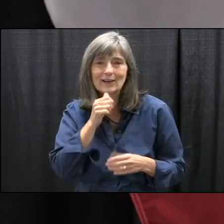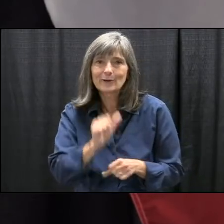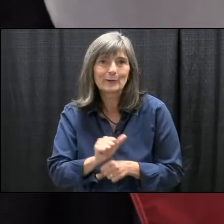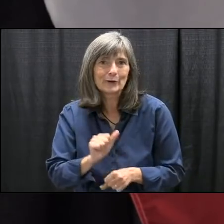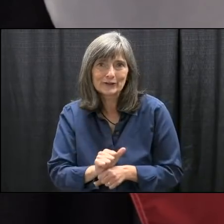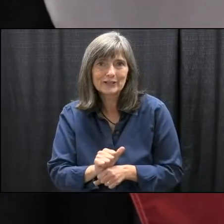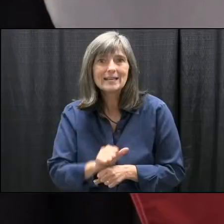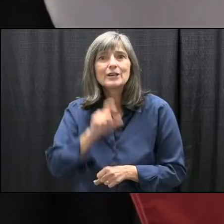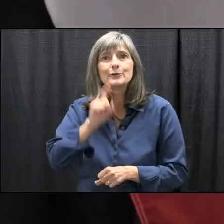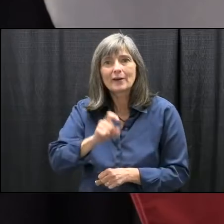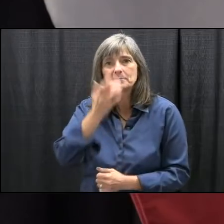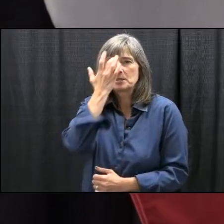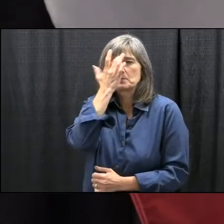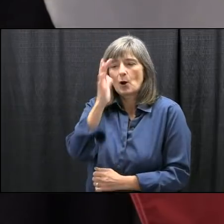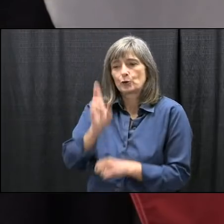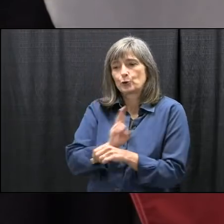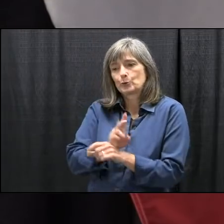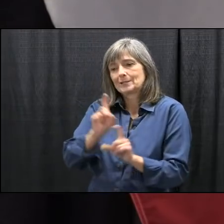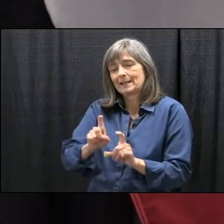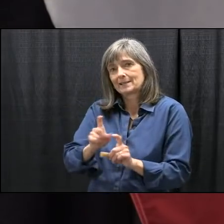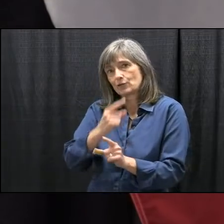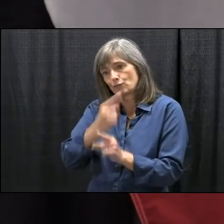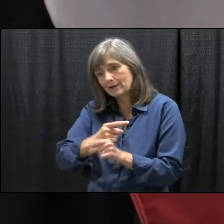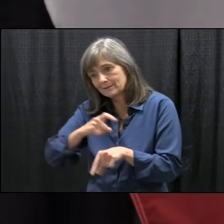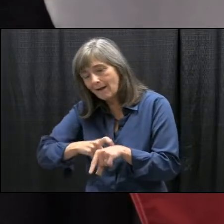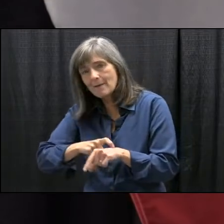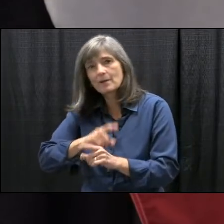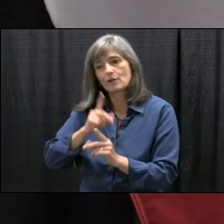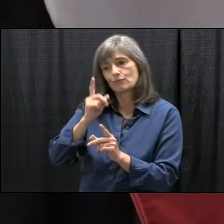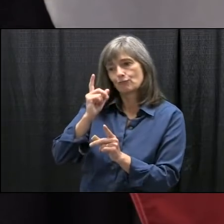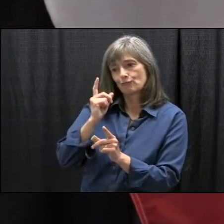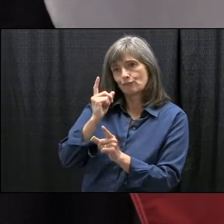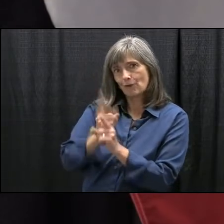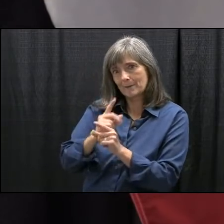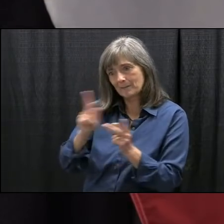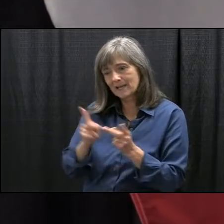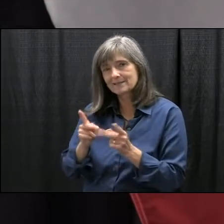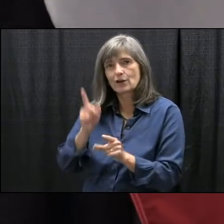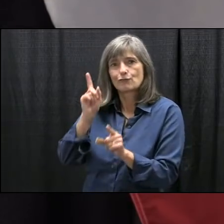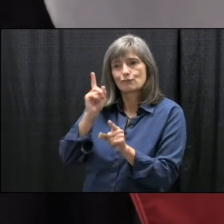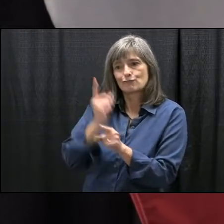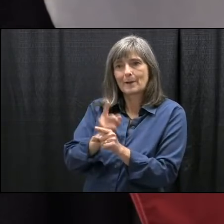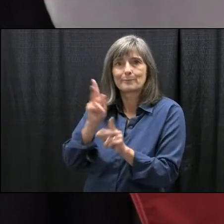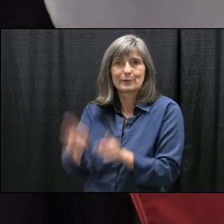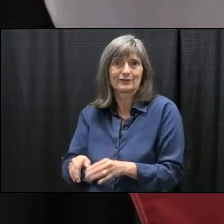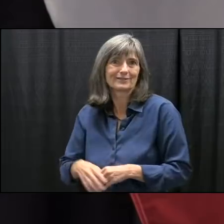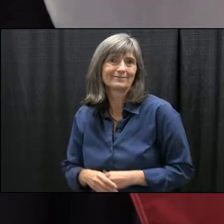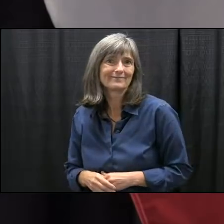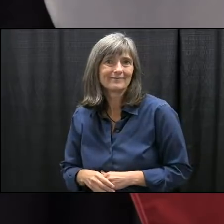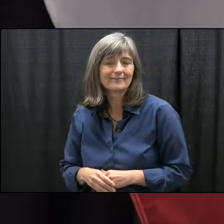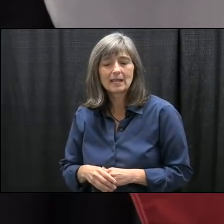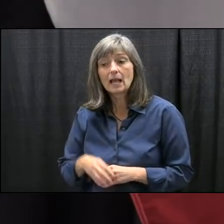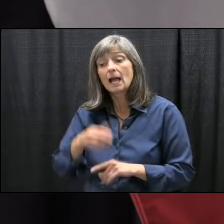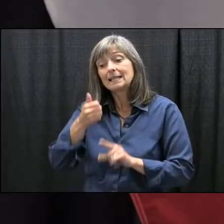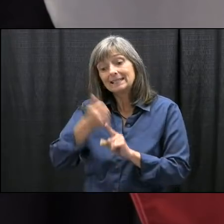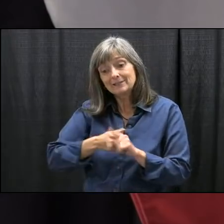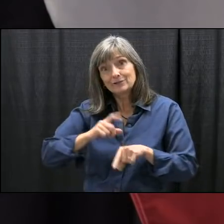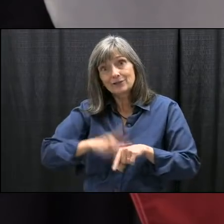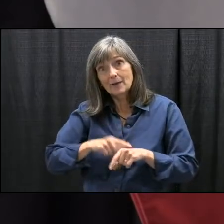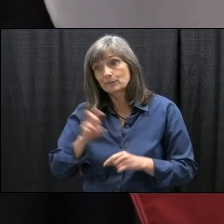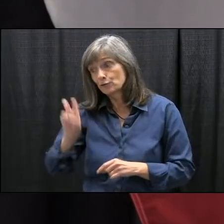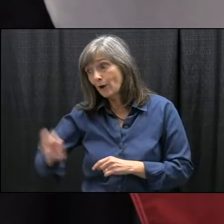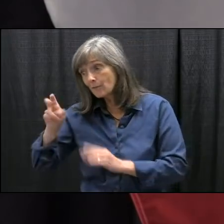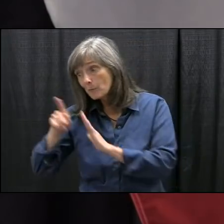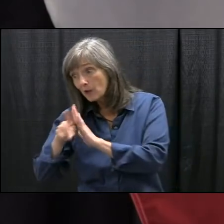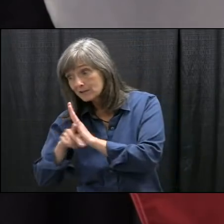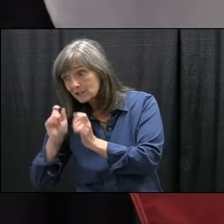to use it at the right time and on the right people. And we're always evaluating that, just like we're always evaluating. We've changed our travel